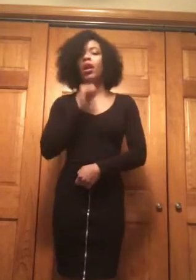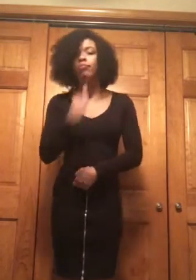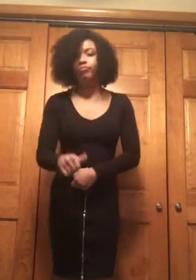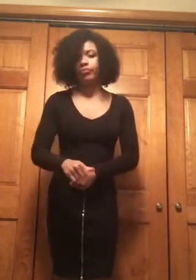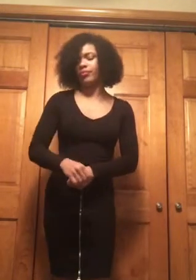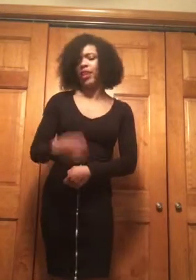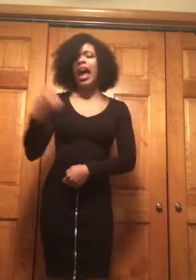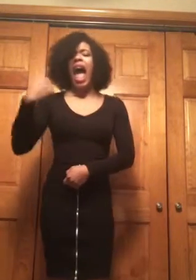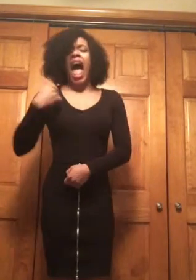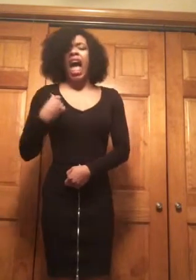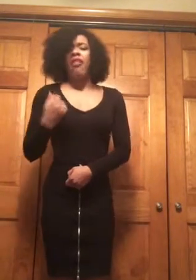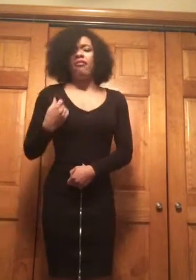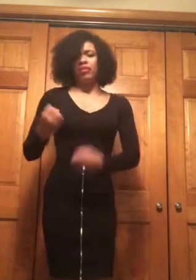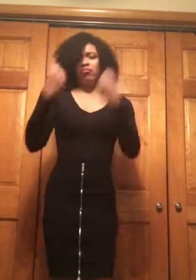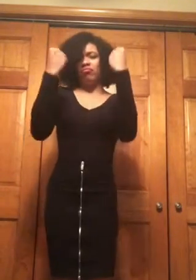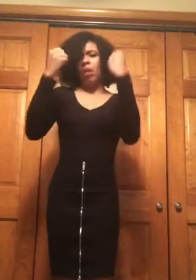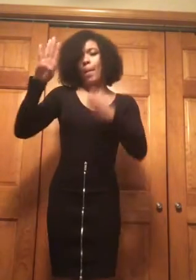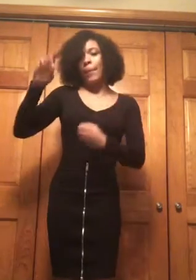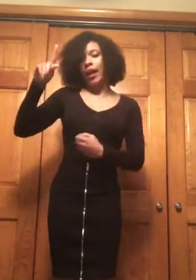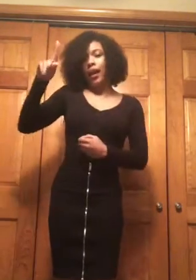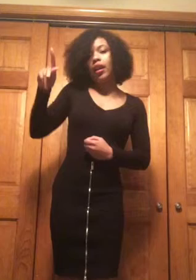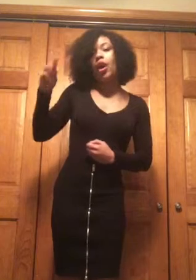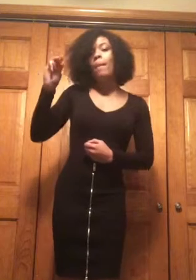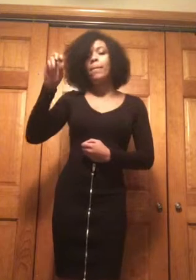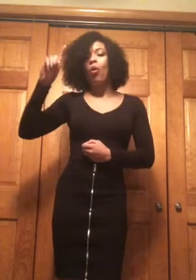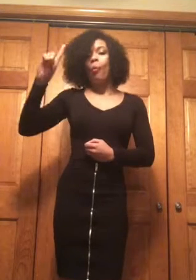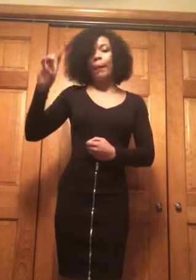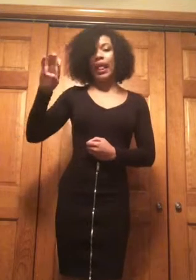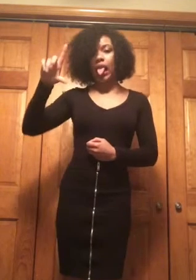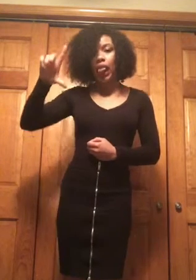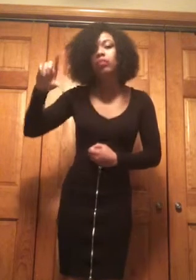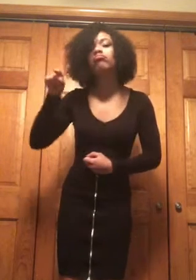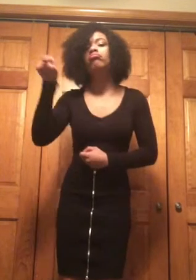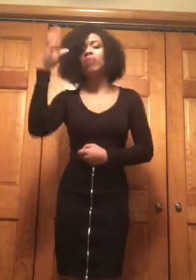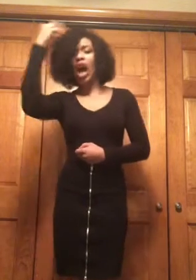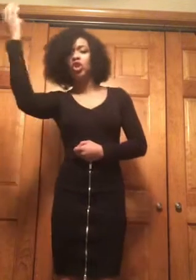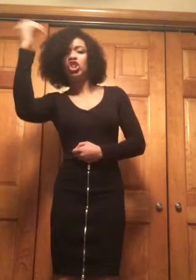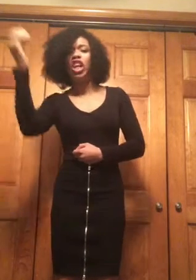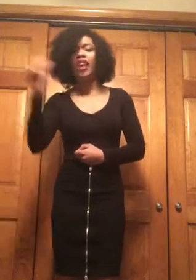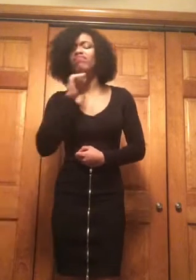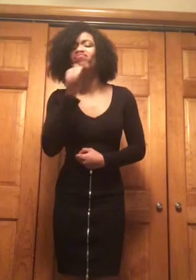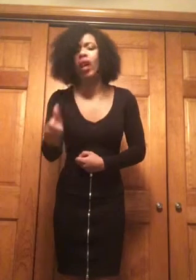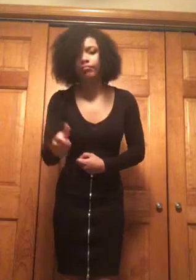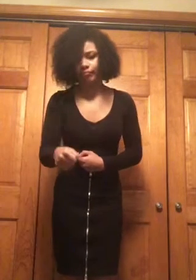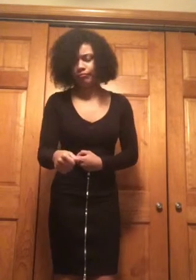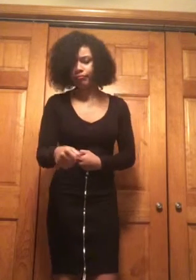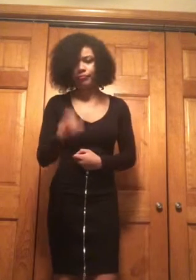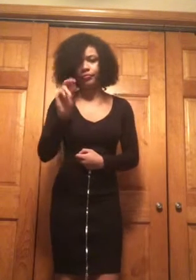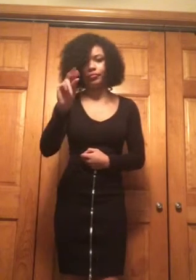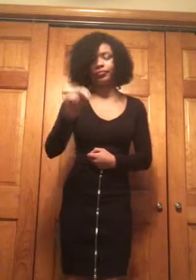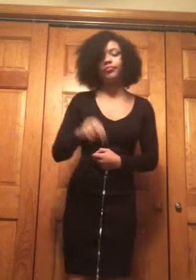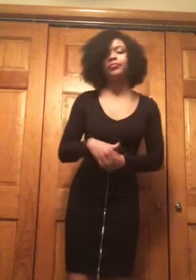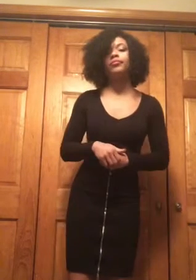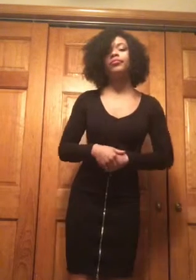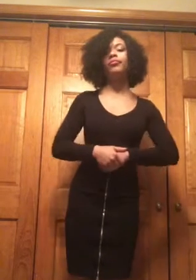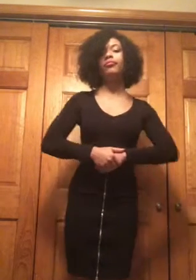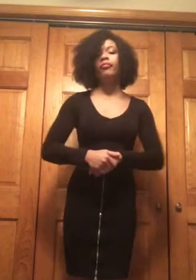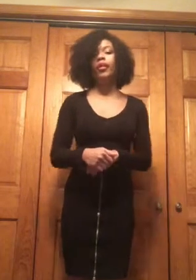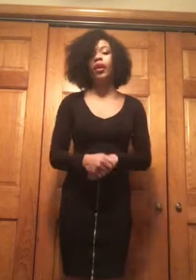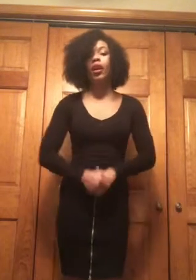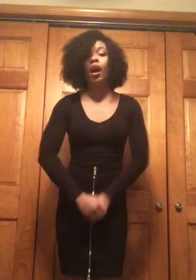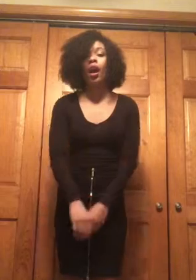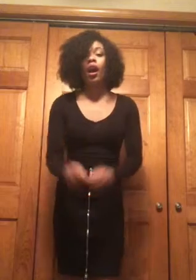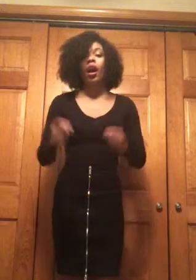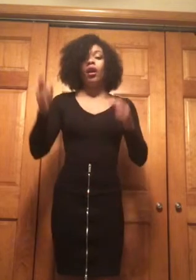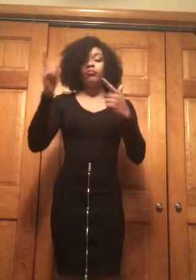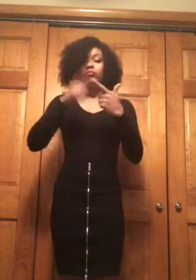parked outside, or some bright red cape, or Spidey's sixth sense. I'm not the flashy superhero type like them, but I have superpowers.